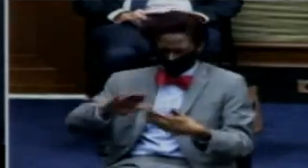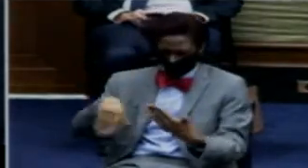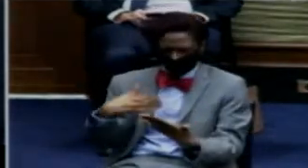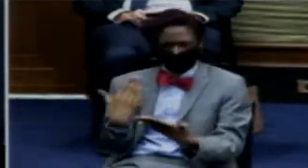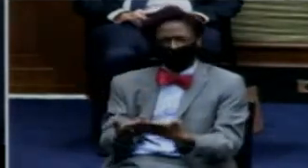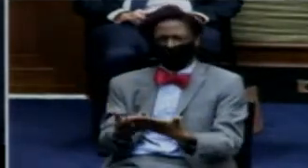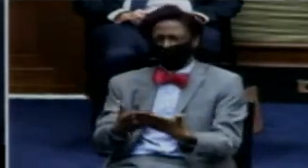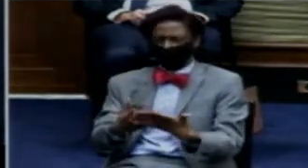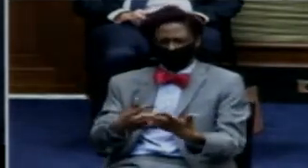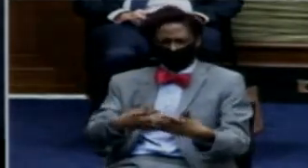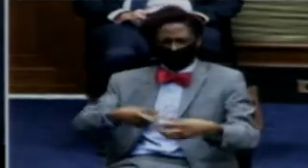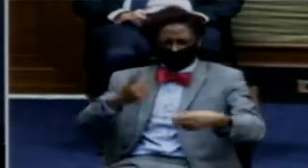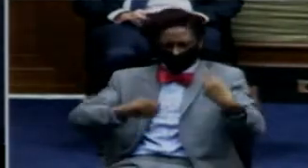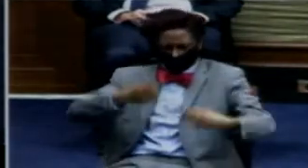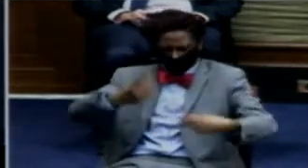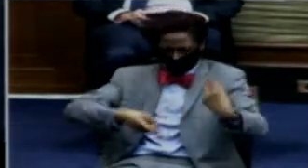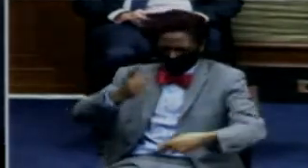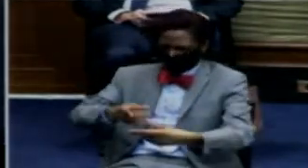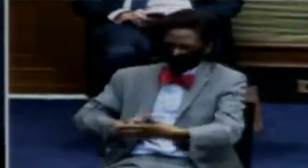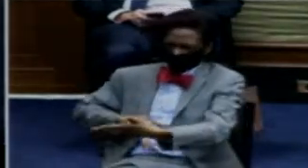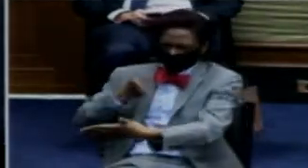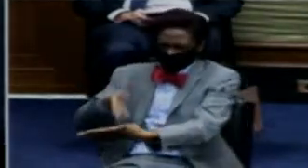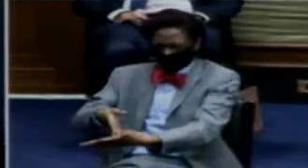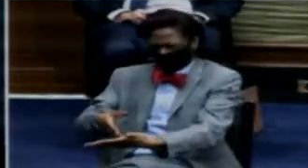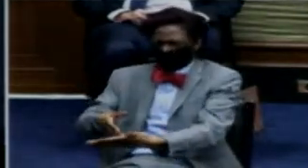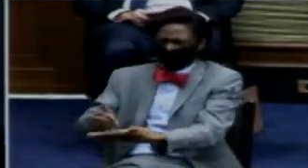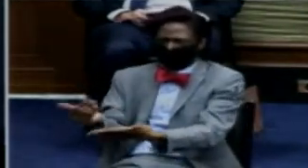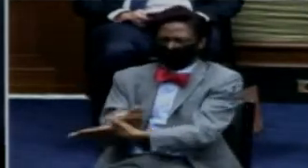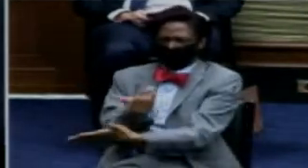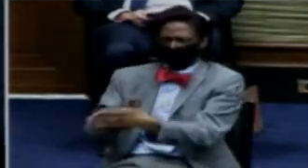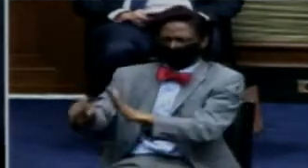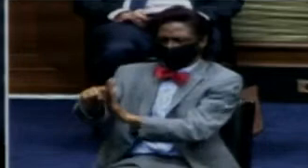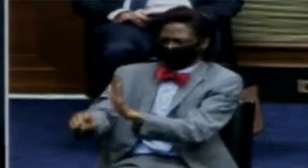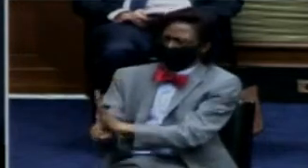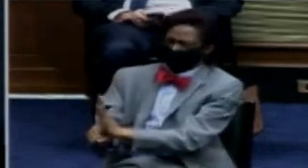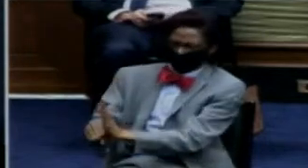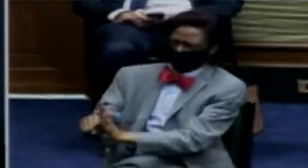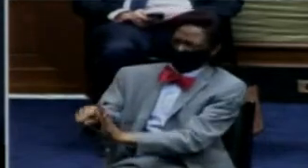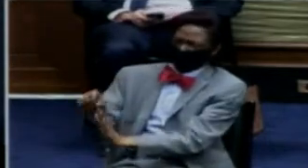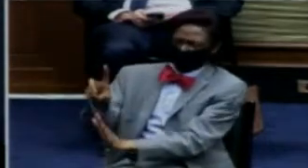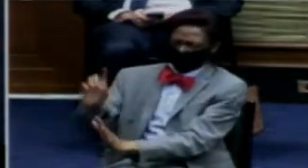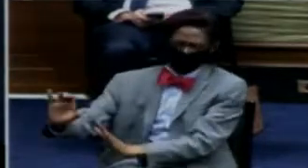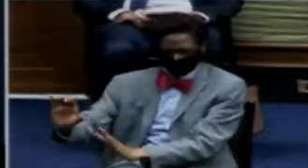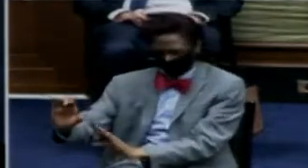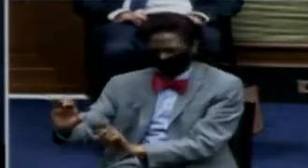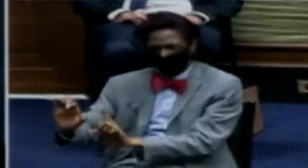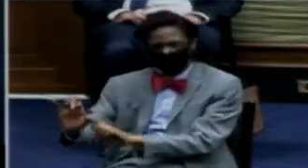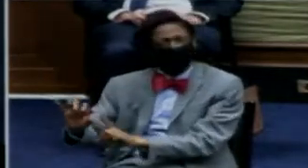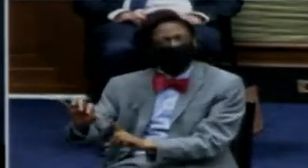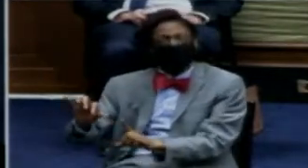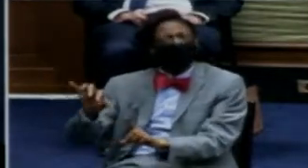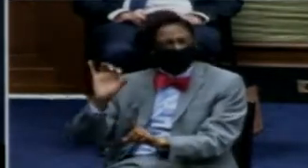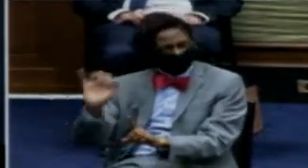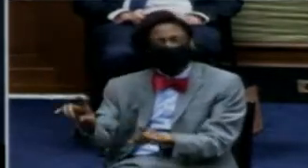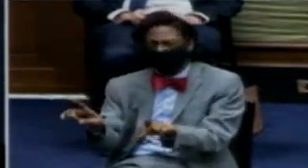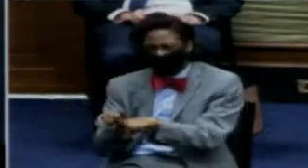fraudulent arguments being made against the admission of Washington, D.C. as a new state have been made